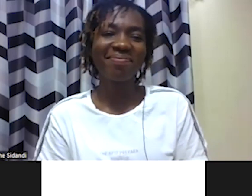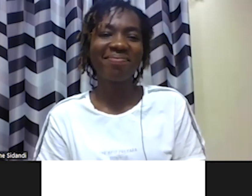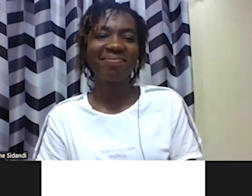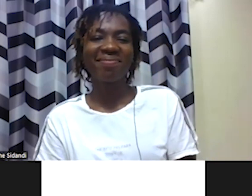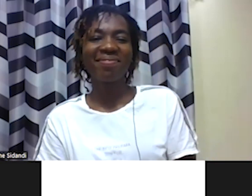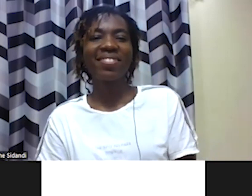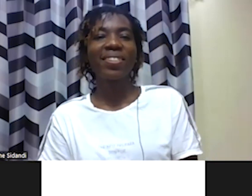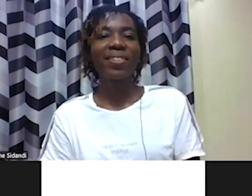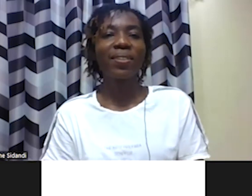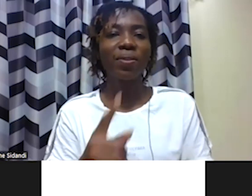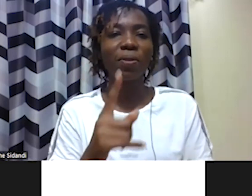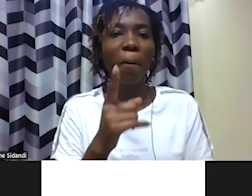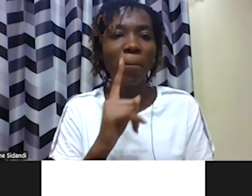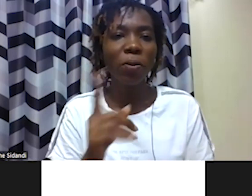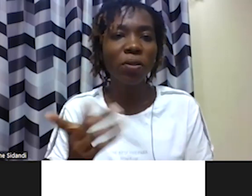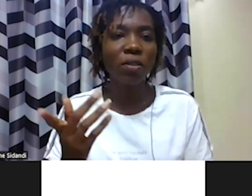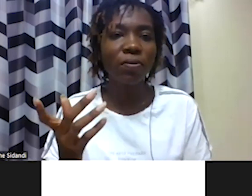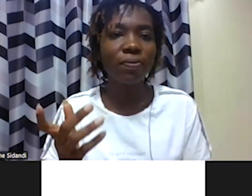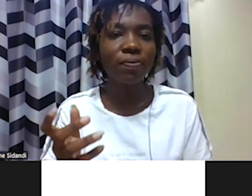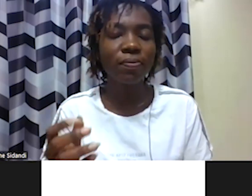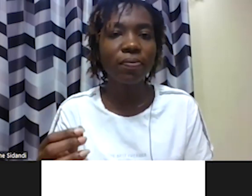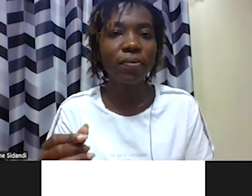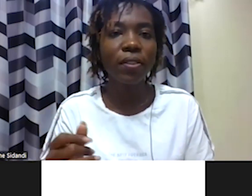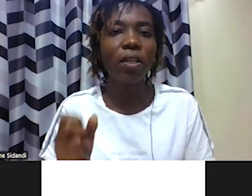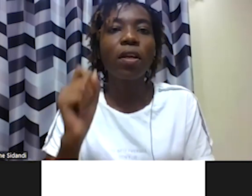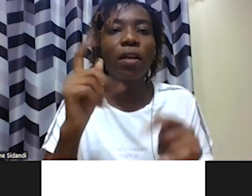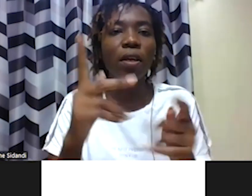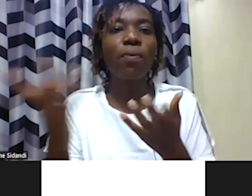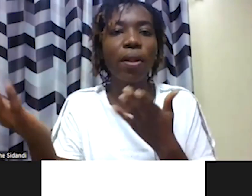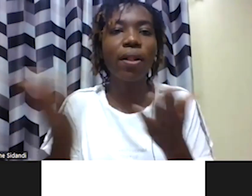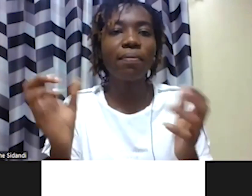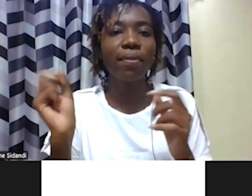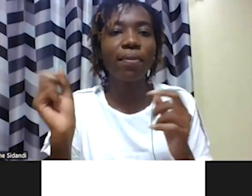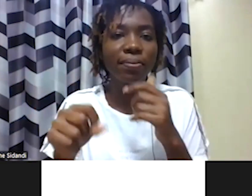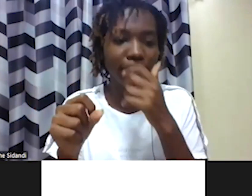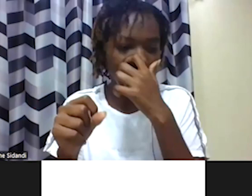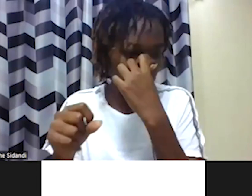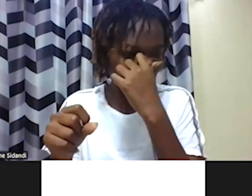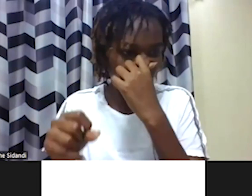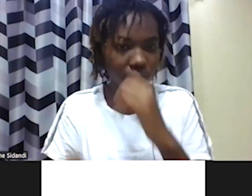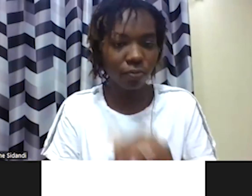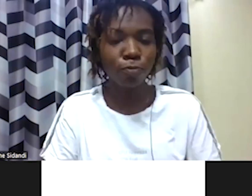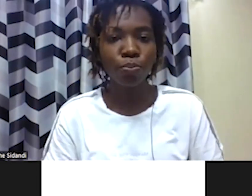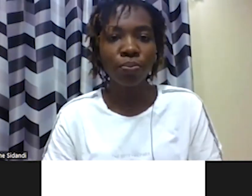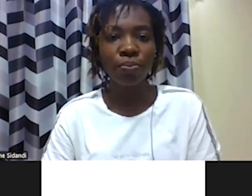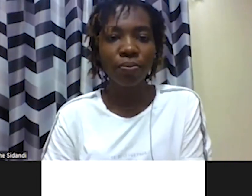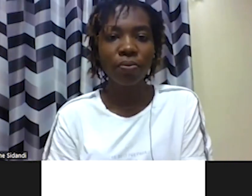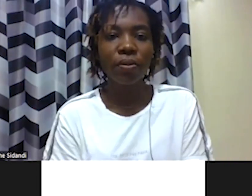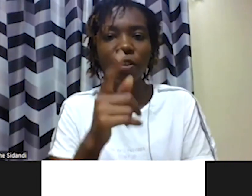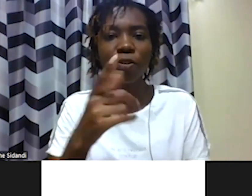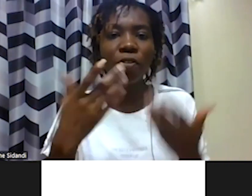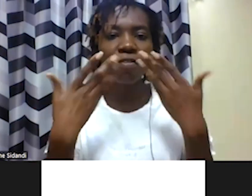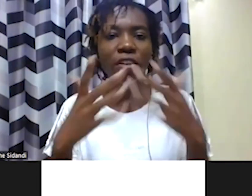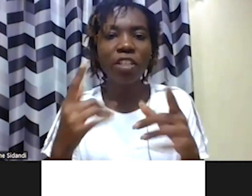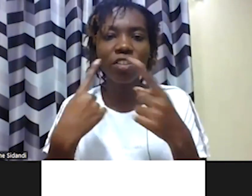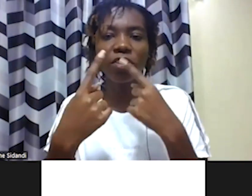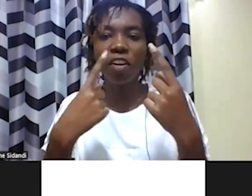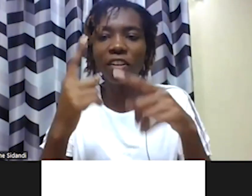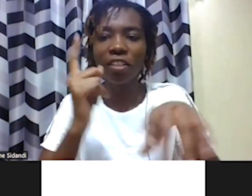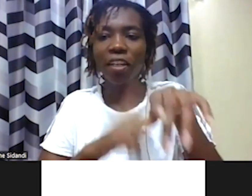You're on mute, Linah. Oh, well, yes, welcome. Yes. Yes, you have finished talking while I was